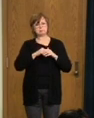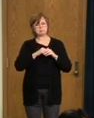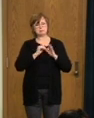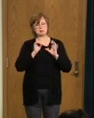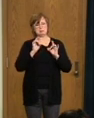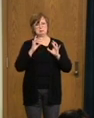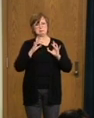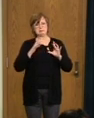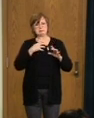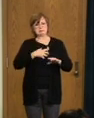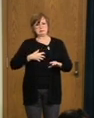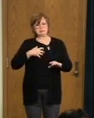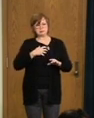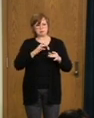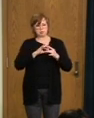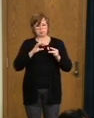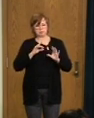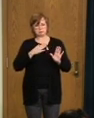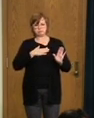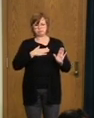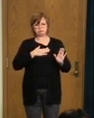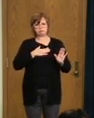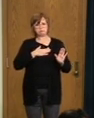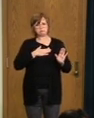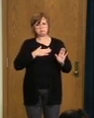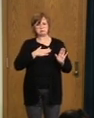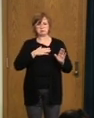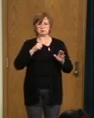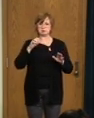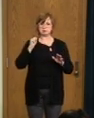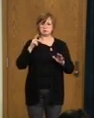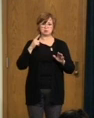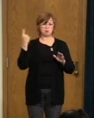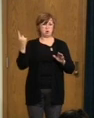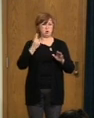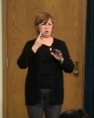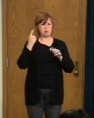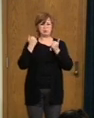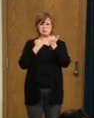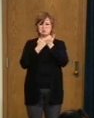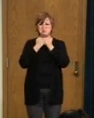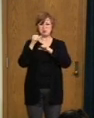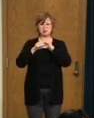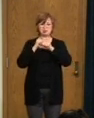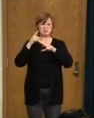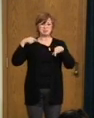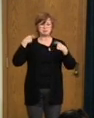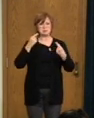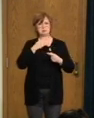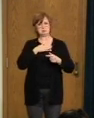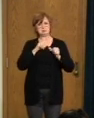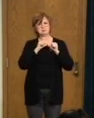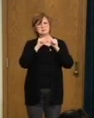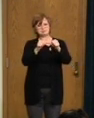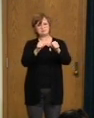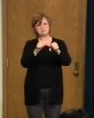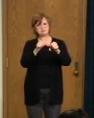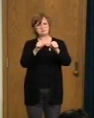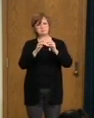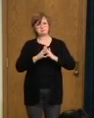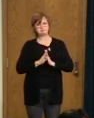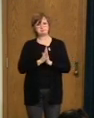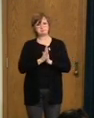In this province, we always have and we will continue to support one another, and I would encourage you to continue to do so in the days ahead.